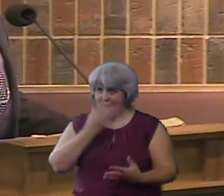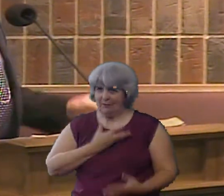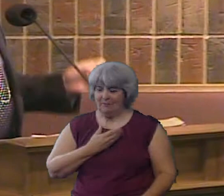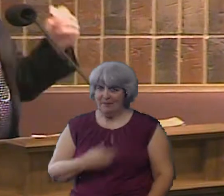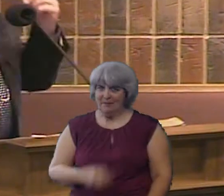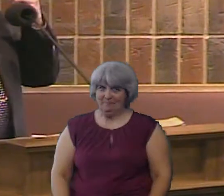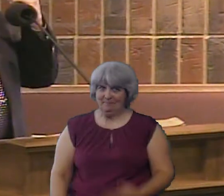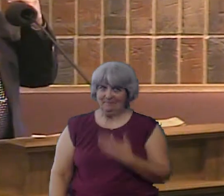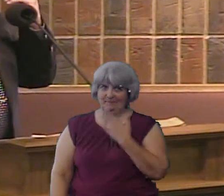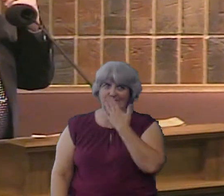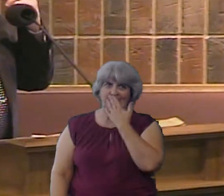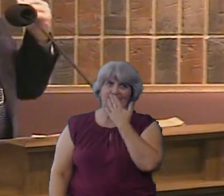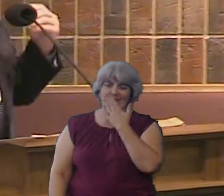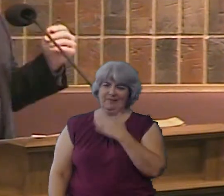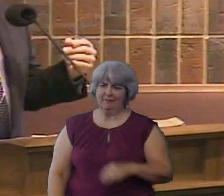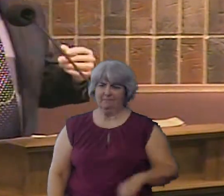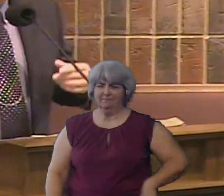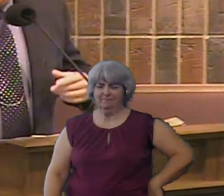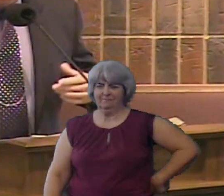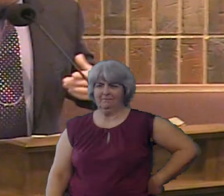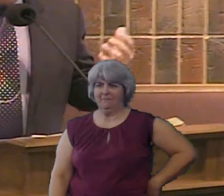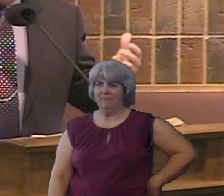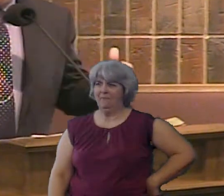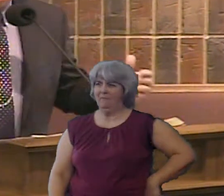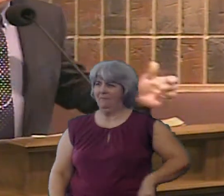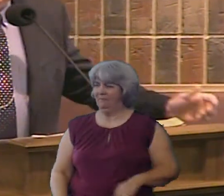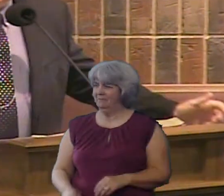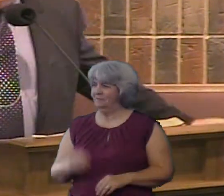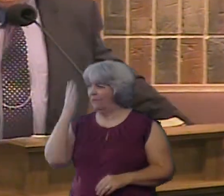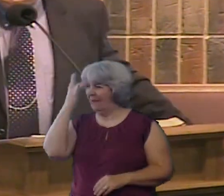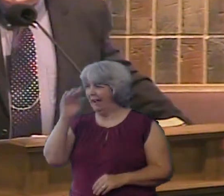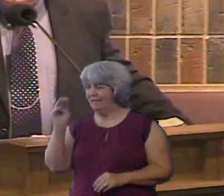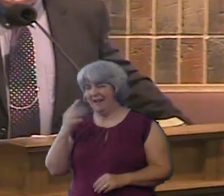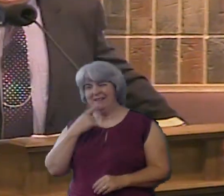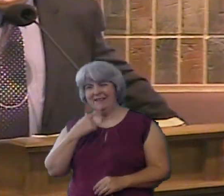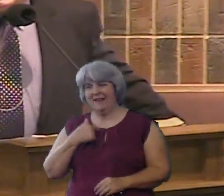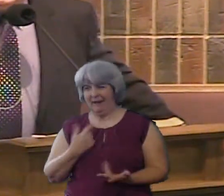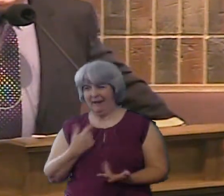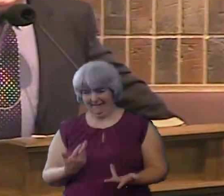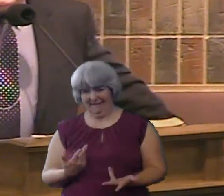Michael shared that with me. I'm not sure if that was if there was some hidden meaning there or not.